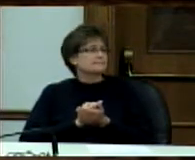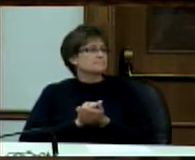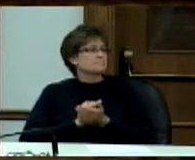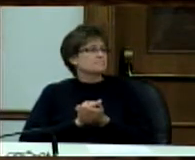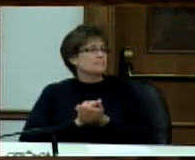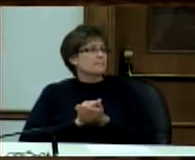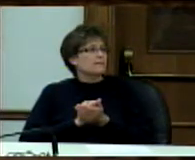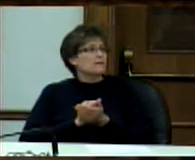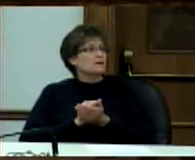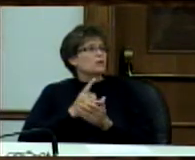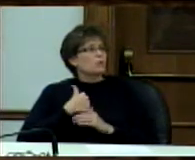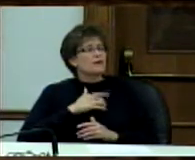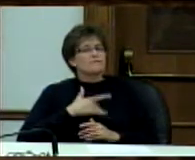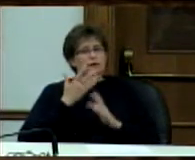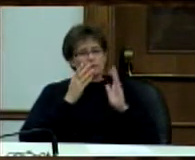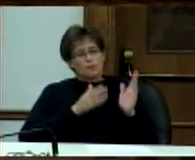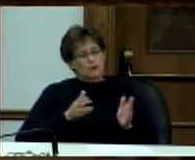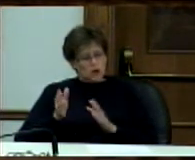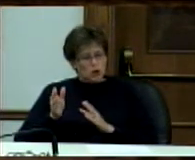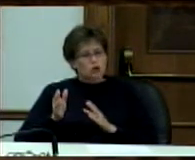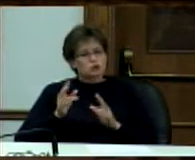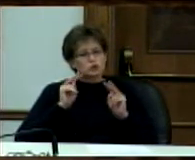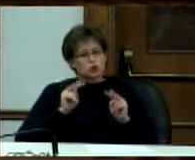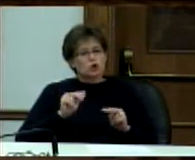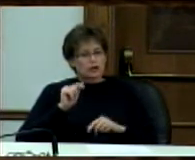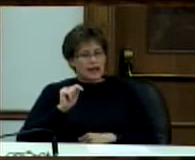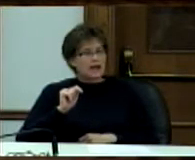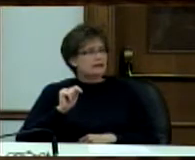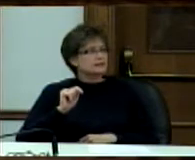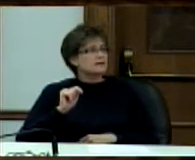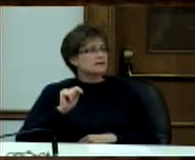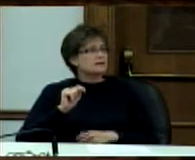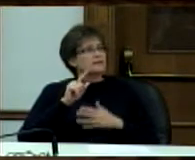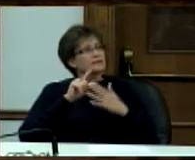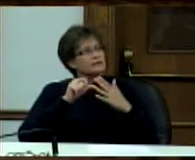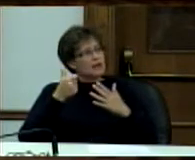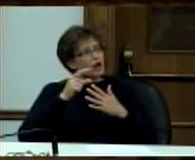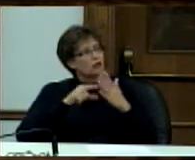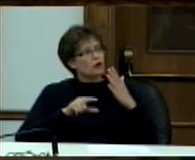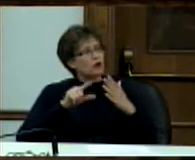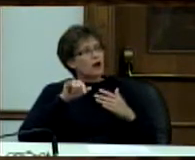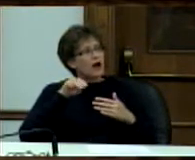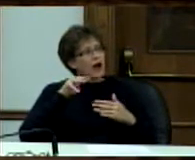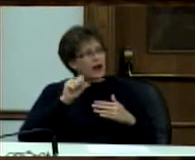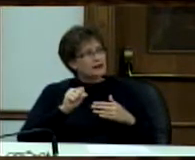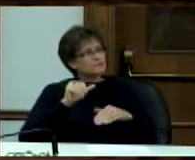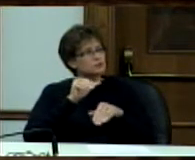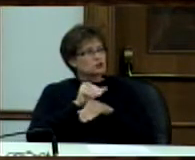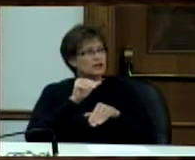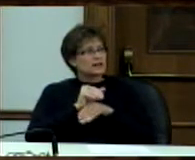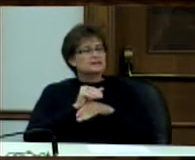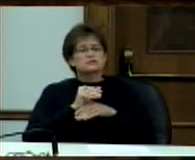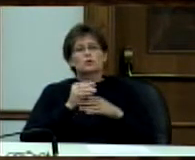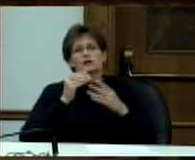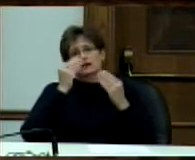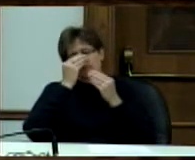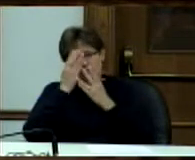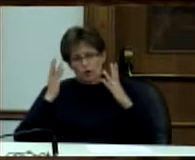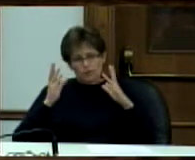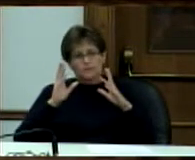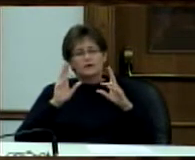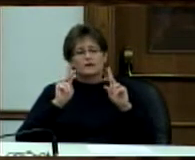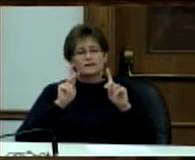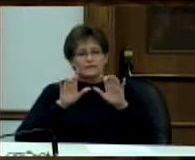question. But we feel prepared to look at the rest of these items this evening so that we can let the community know